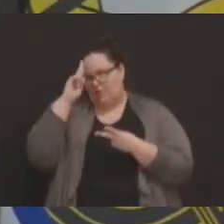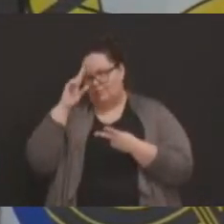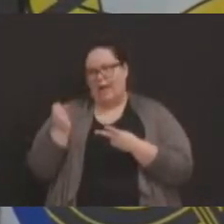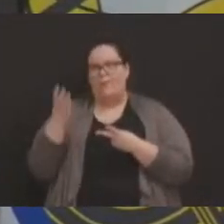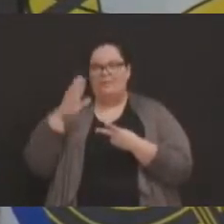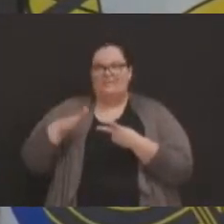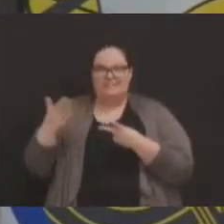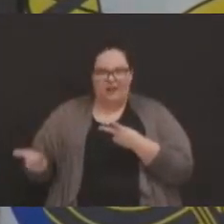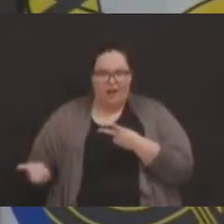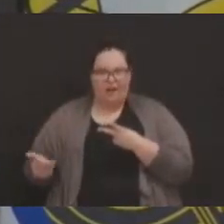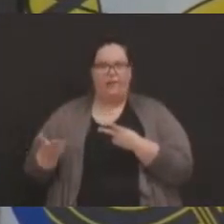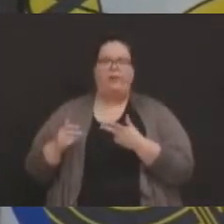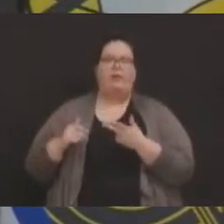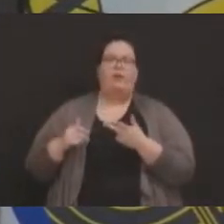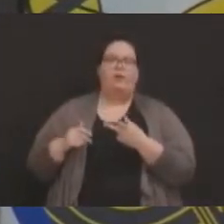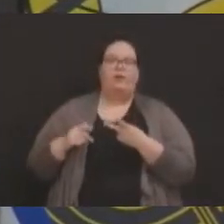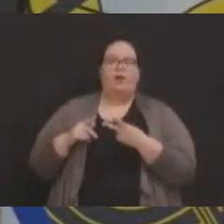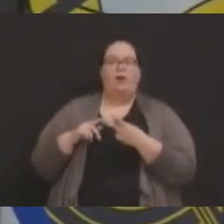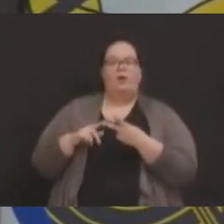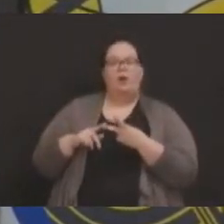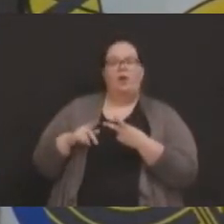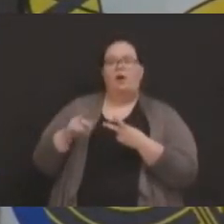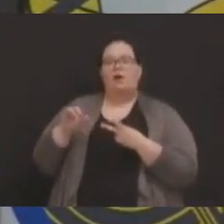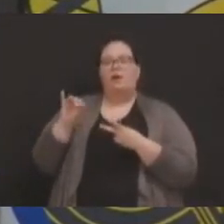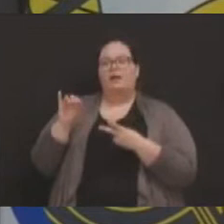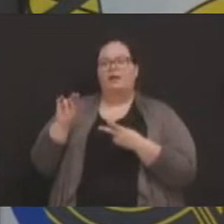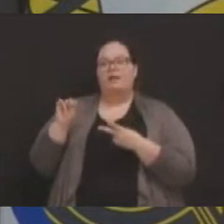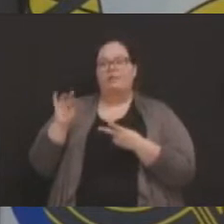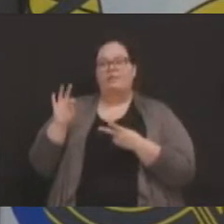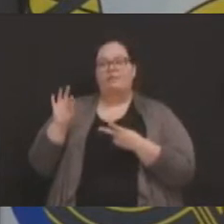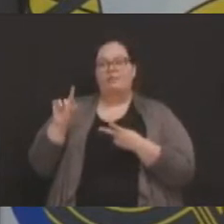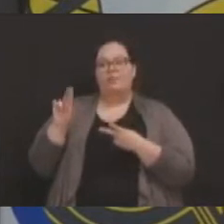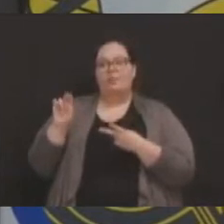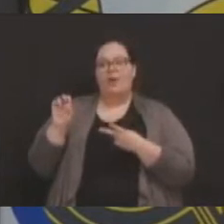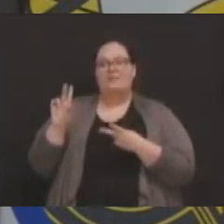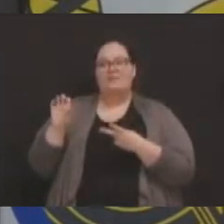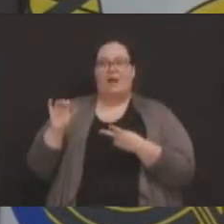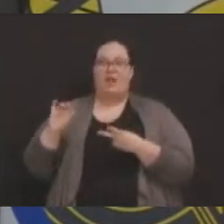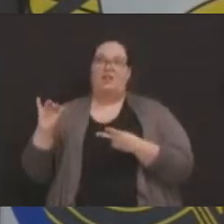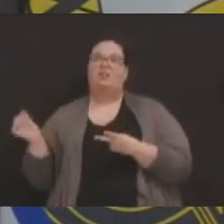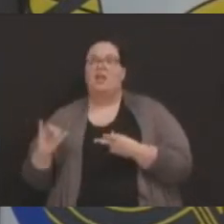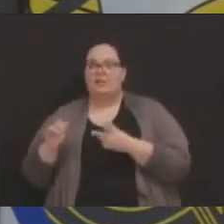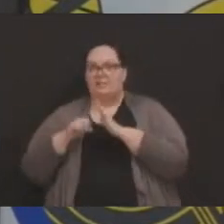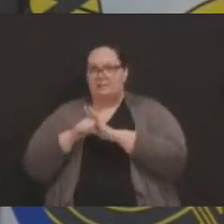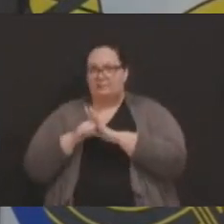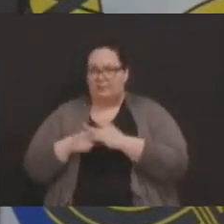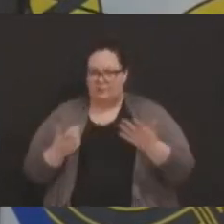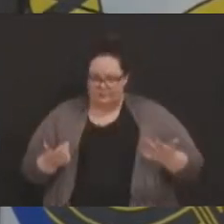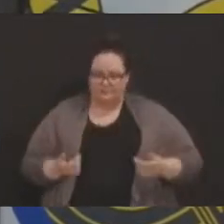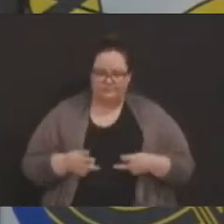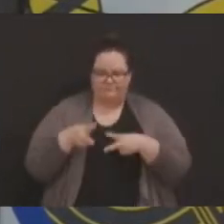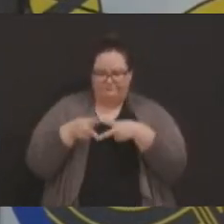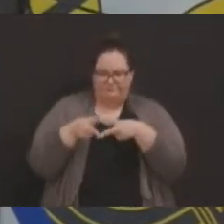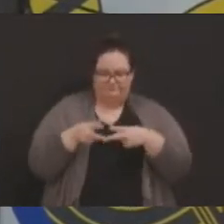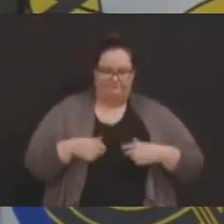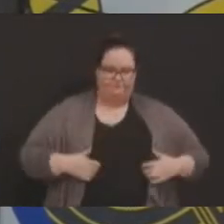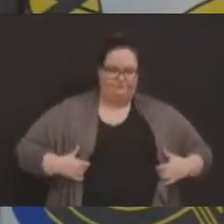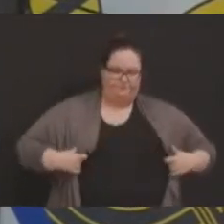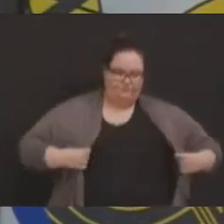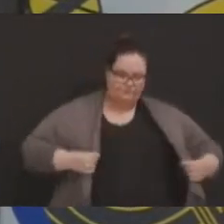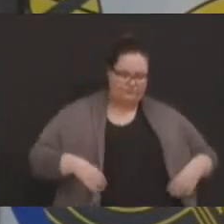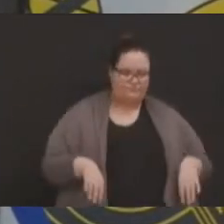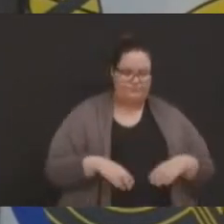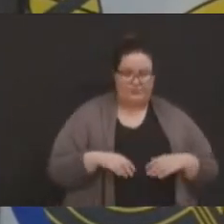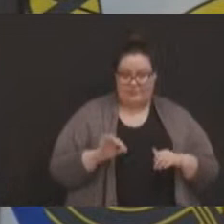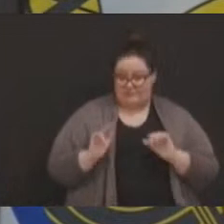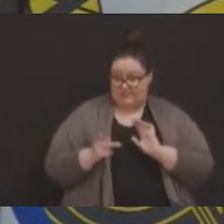Ms. Hogarth, do you have a follow-up? Dr. Russell, Canada is sending on average about 5% of its positive COVID-19